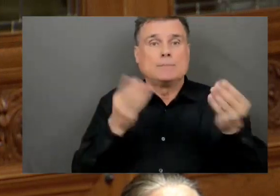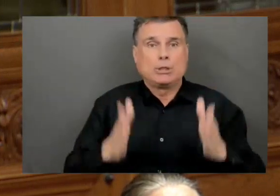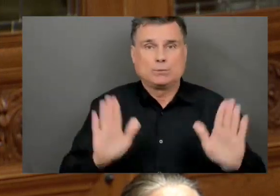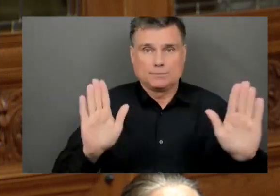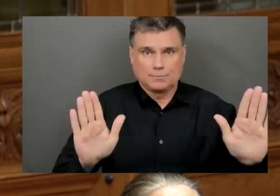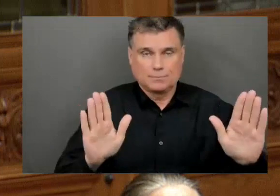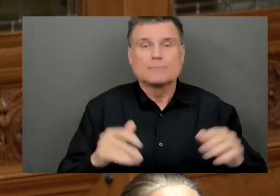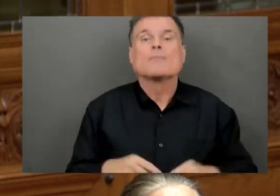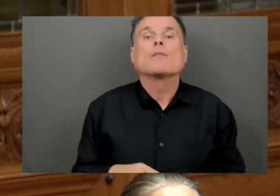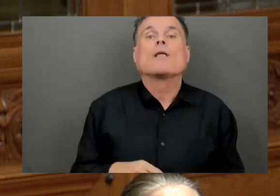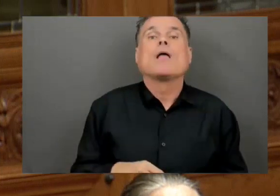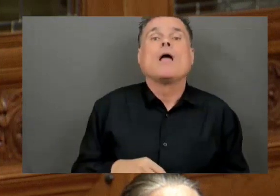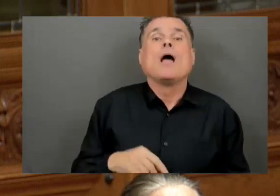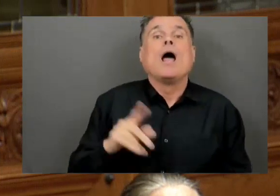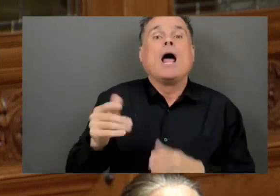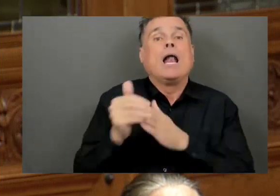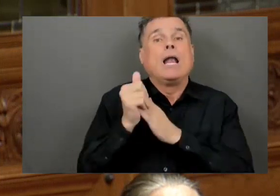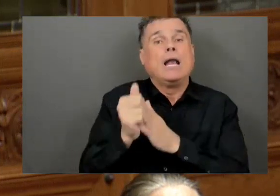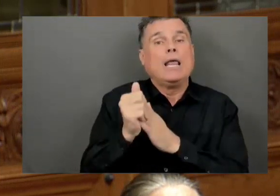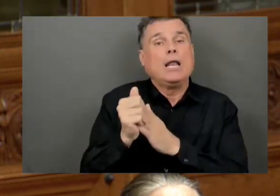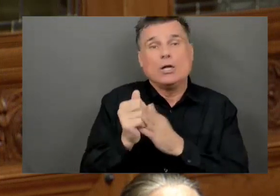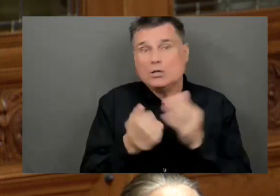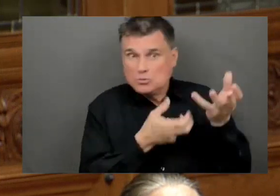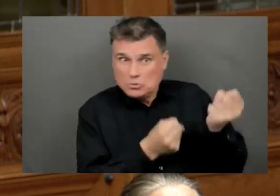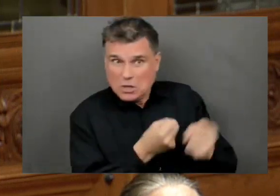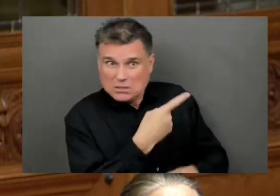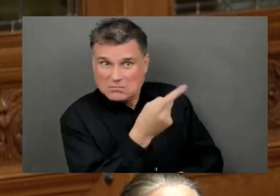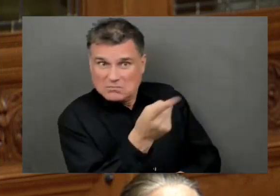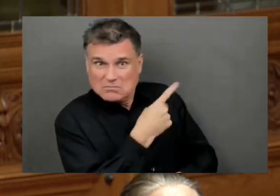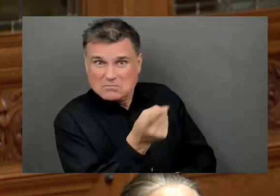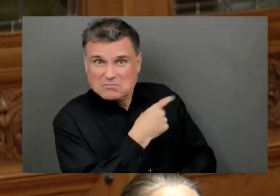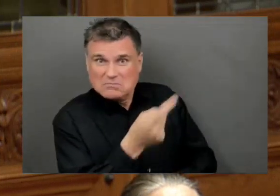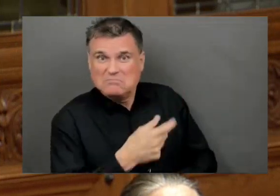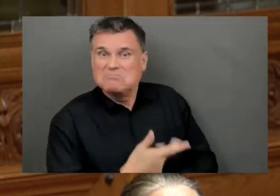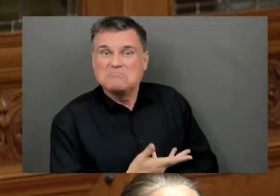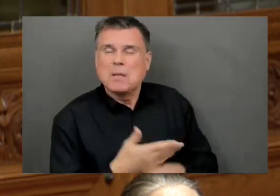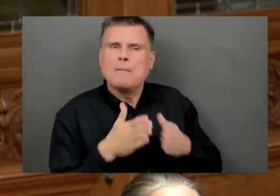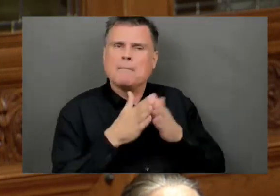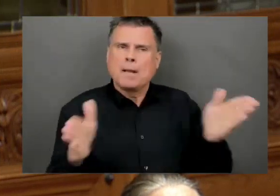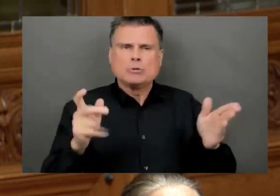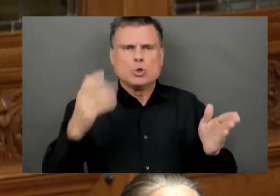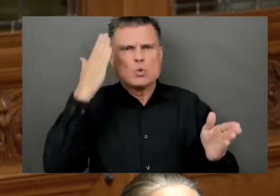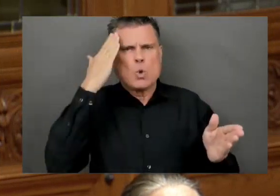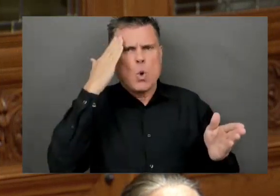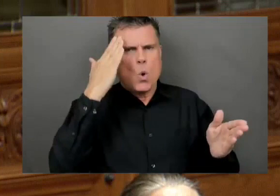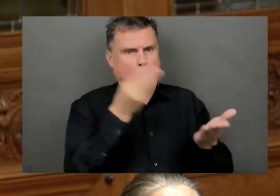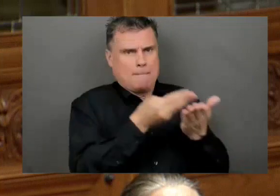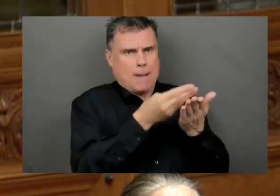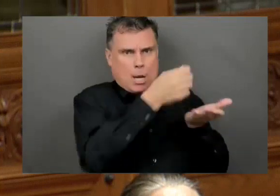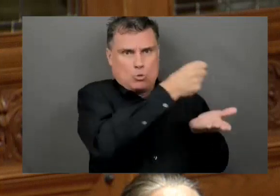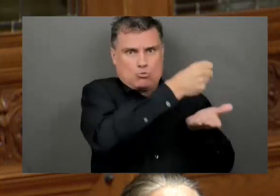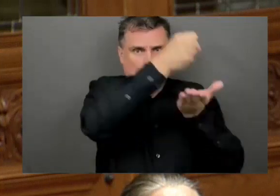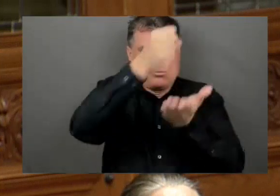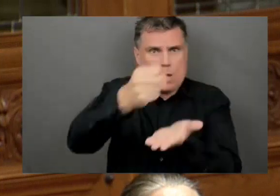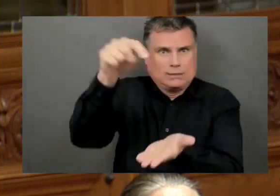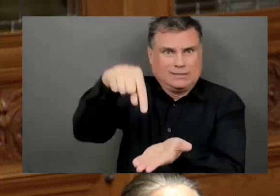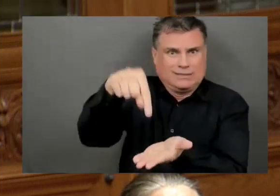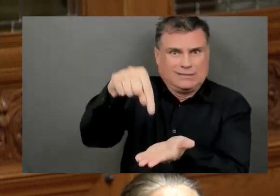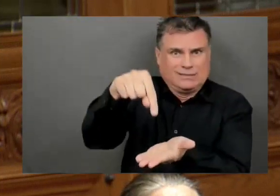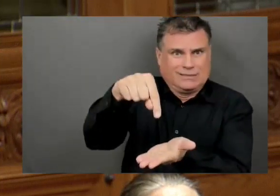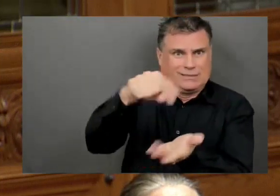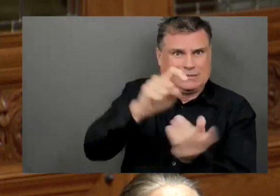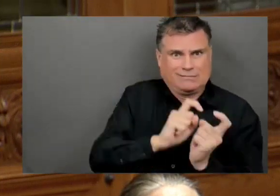know if government grants are above reproach. To this end, will he direct his ministers to